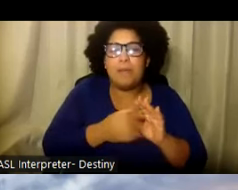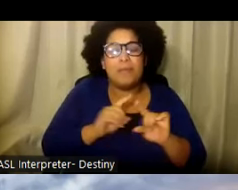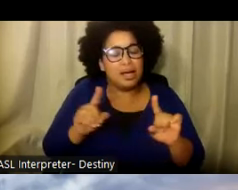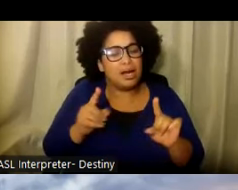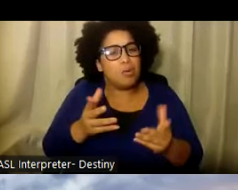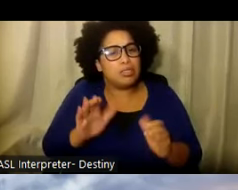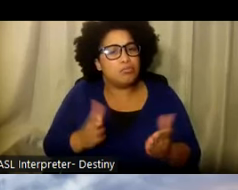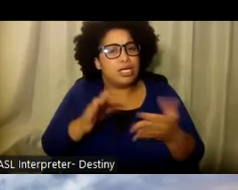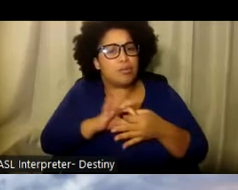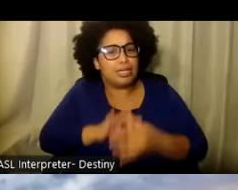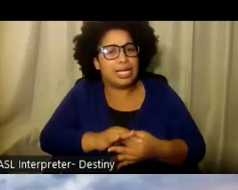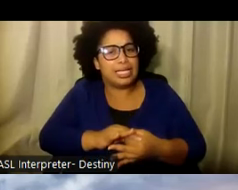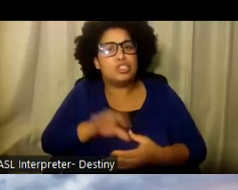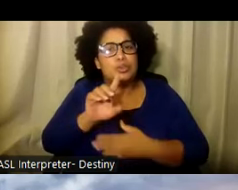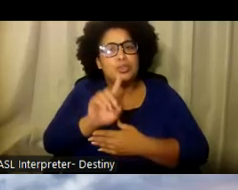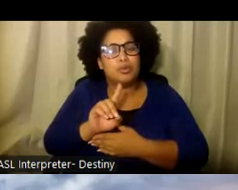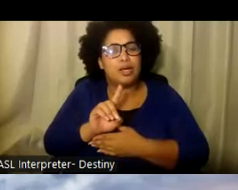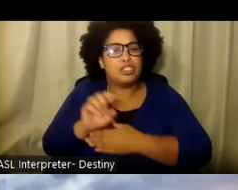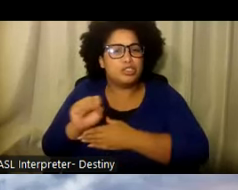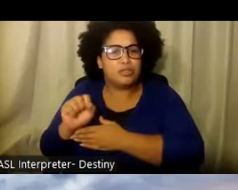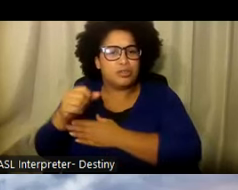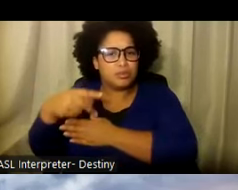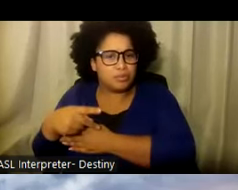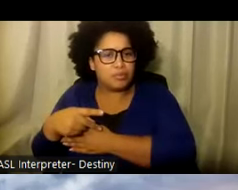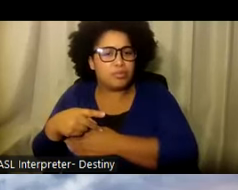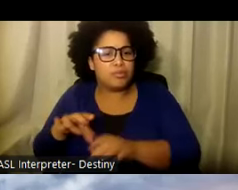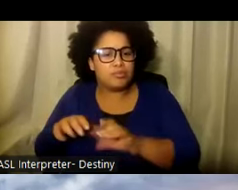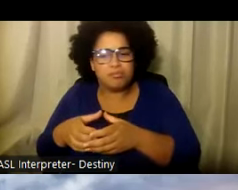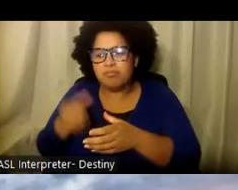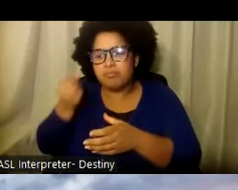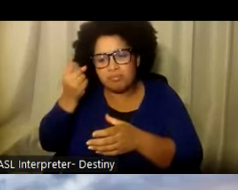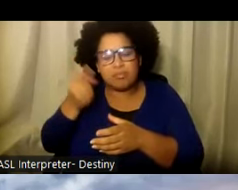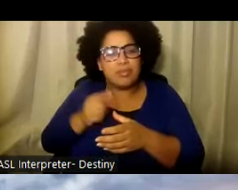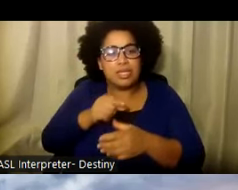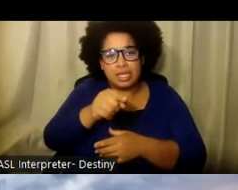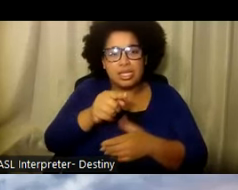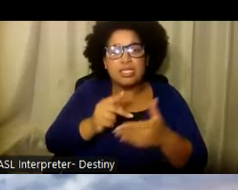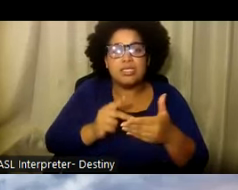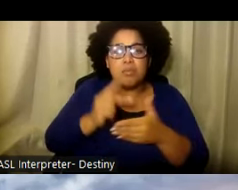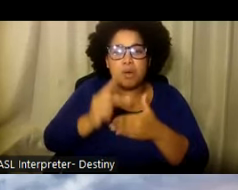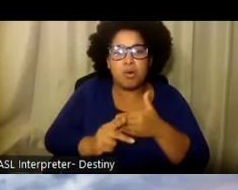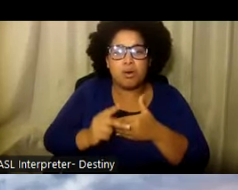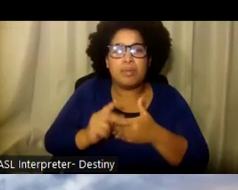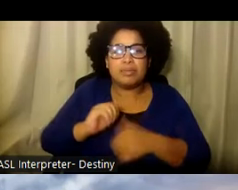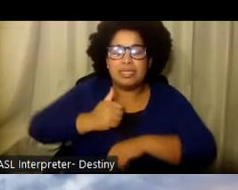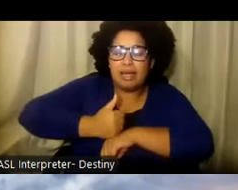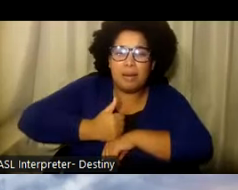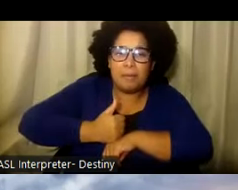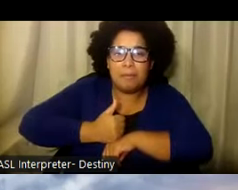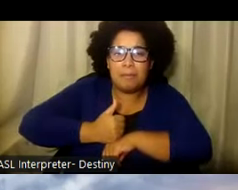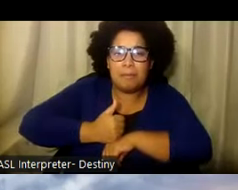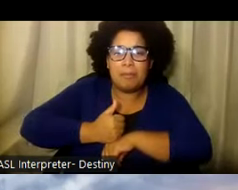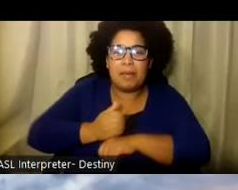to the direct services workforce. The Quality Incentives Program for service providers has been established after a